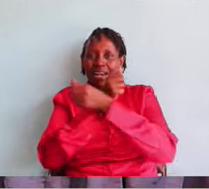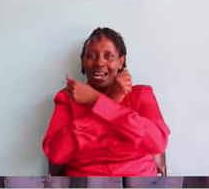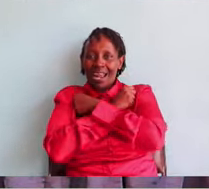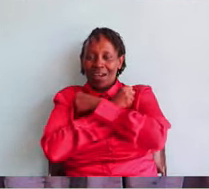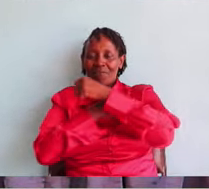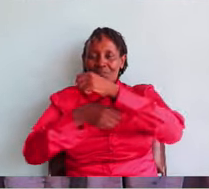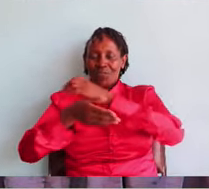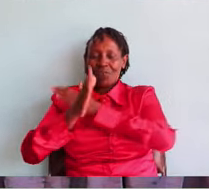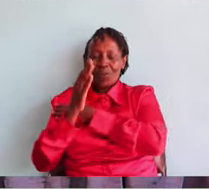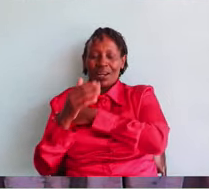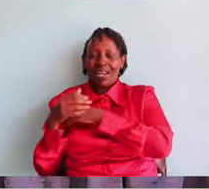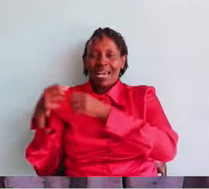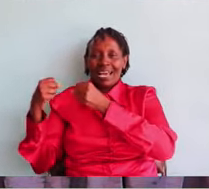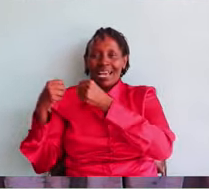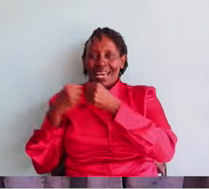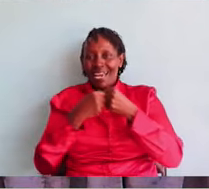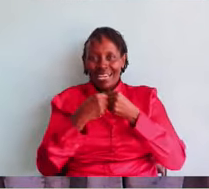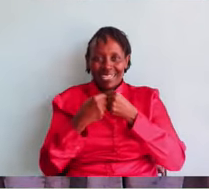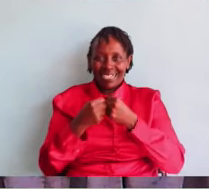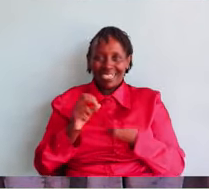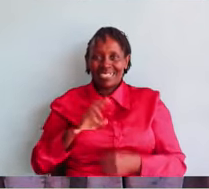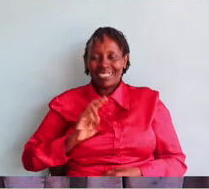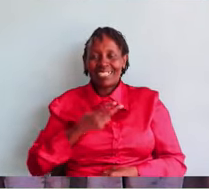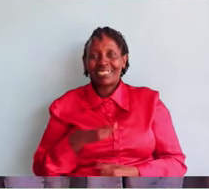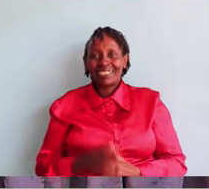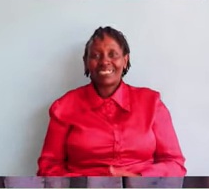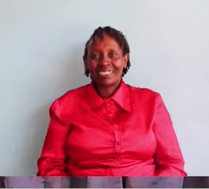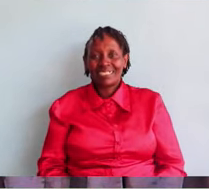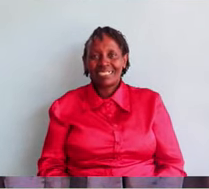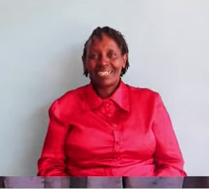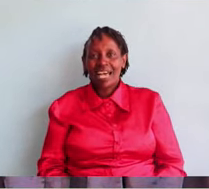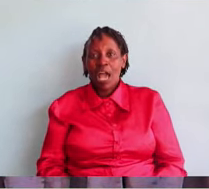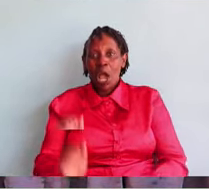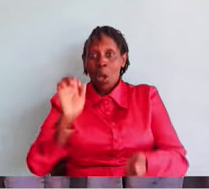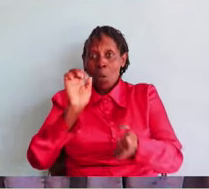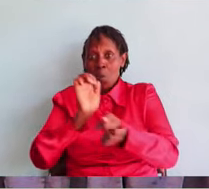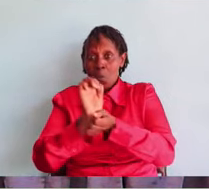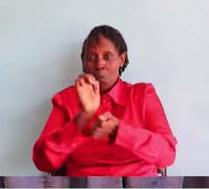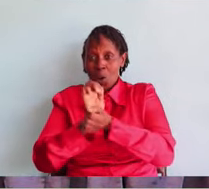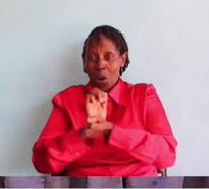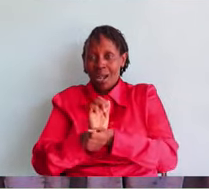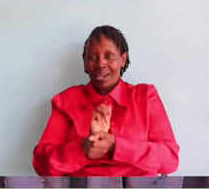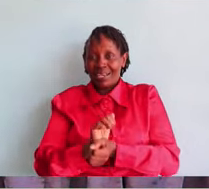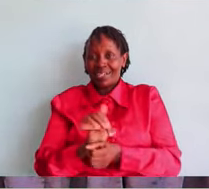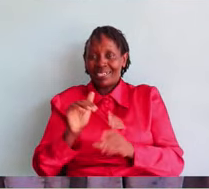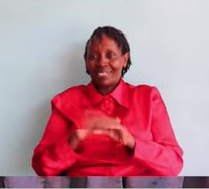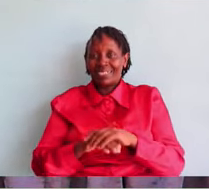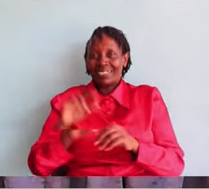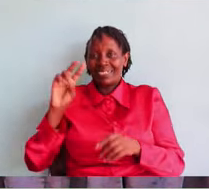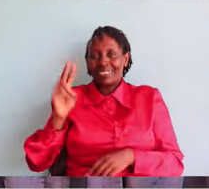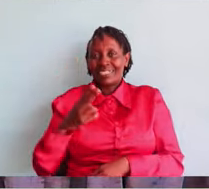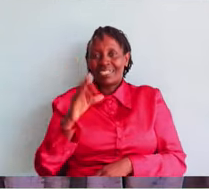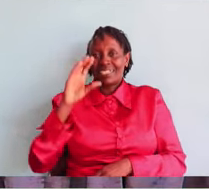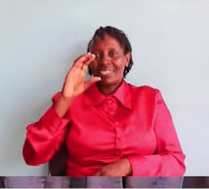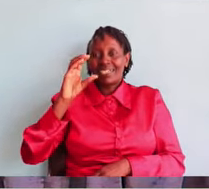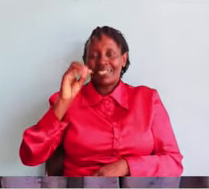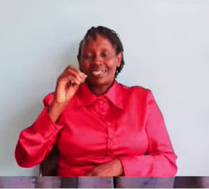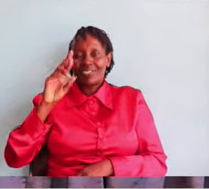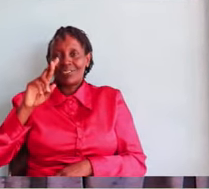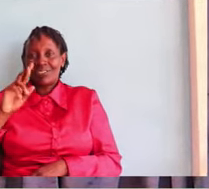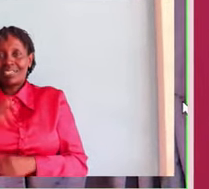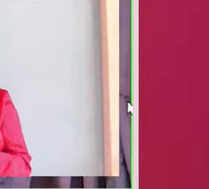us that we need to get to that level, because even Paul in 2 Corinthians 8, 3, recognized